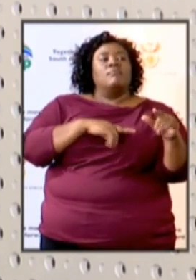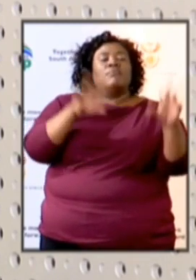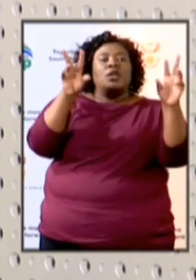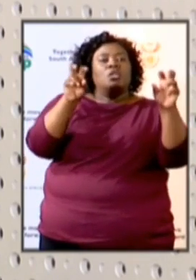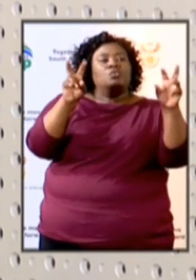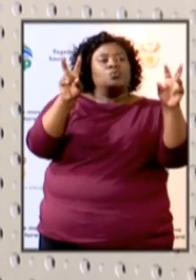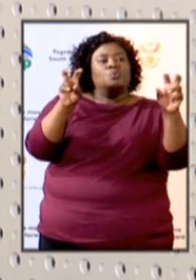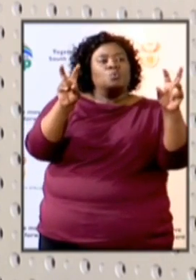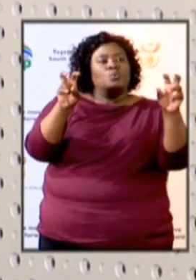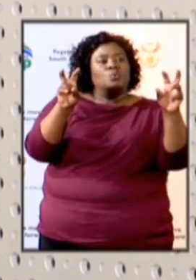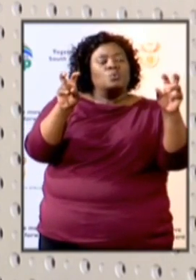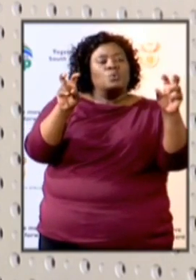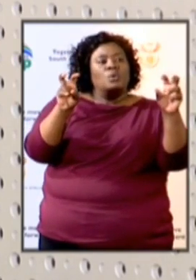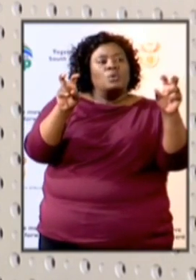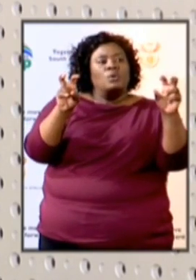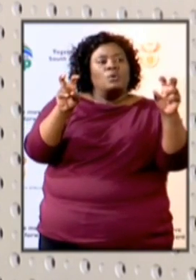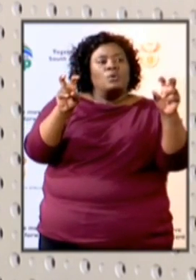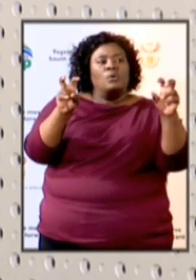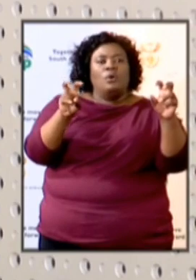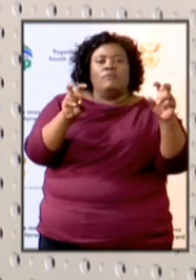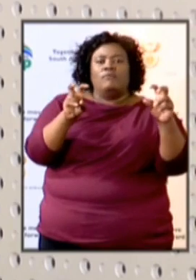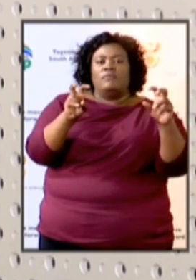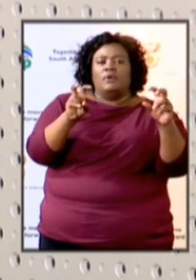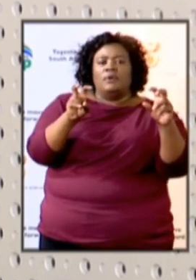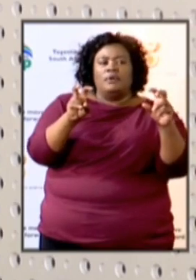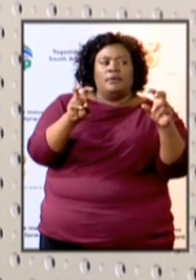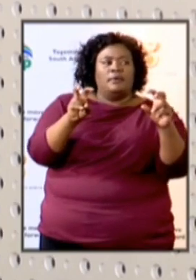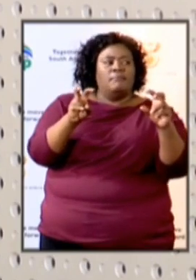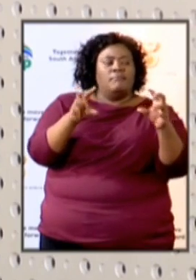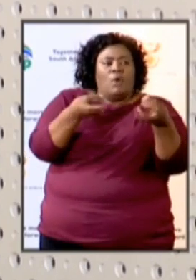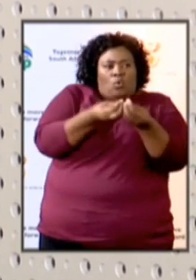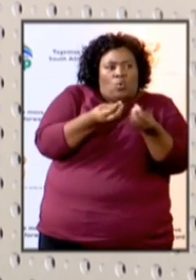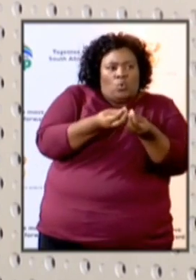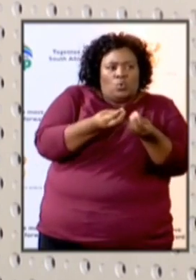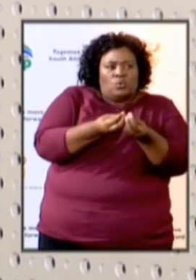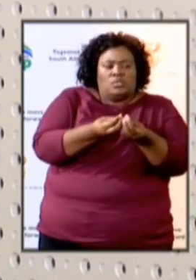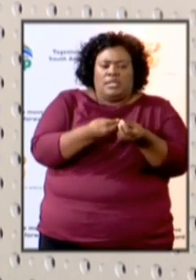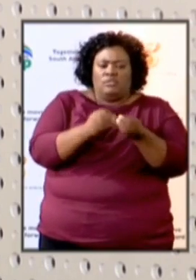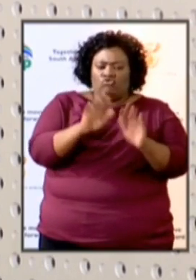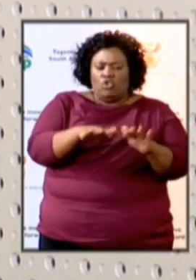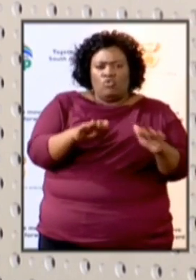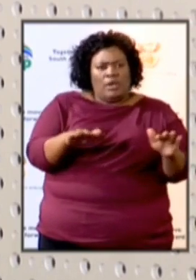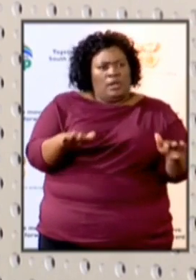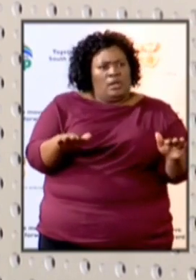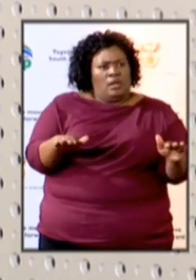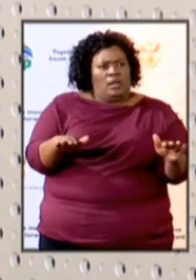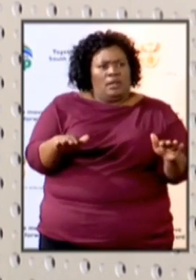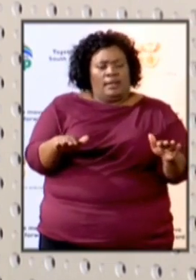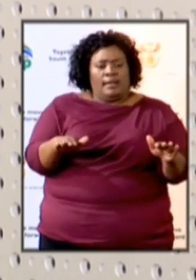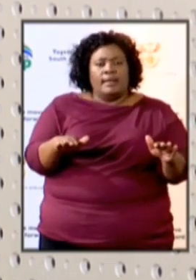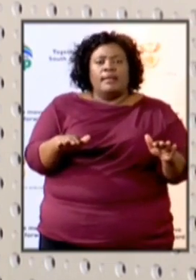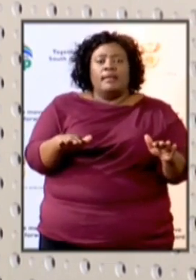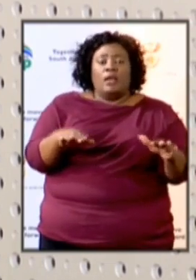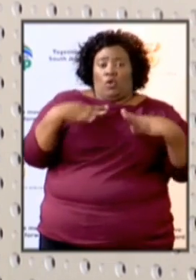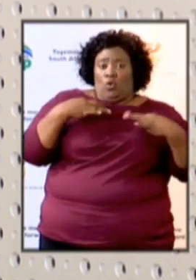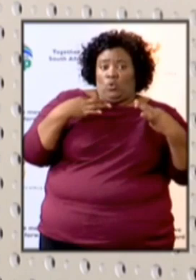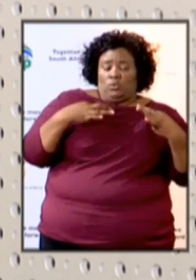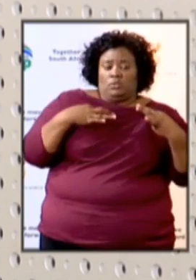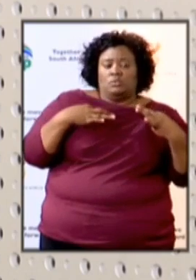of baby goods and children up to toddlers. That's